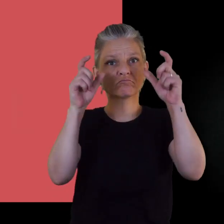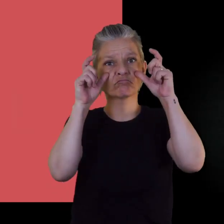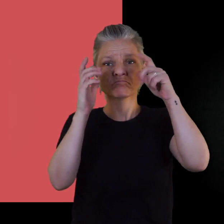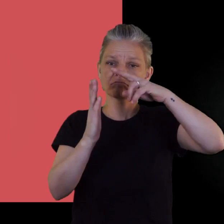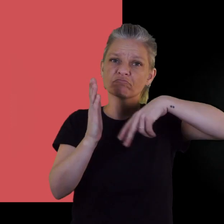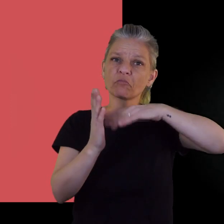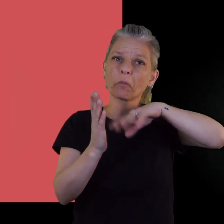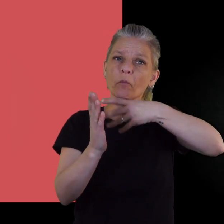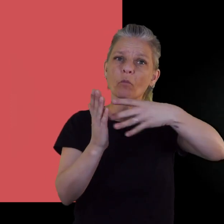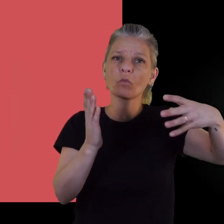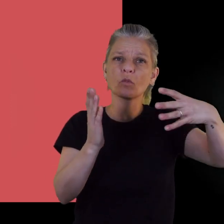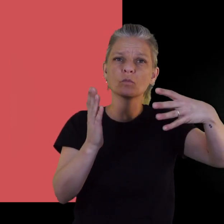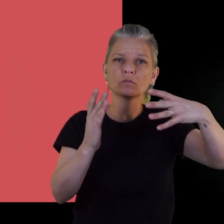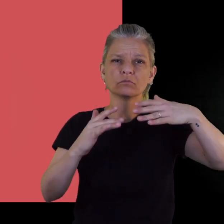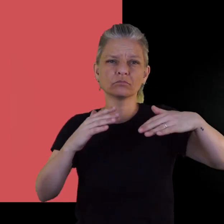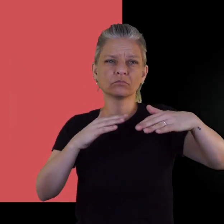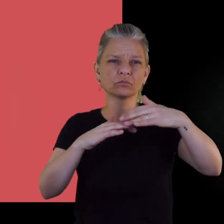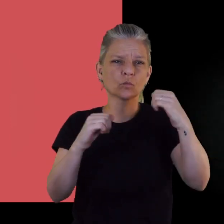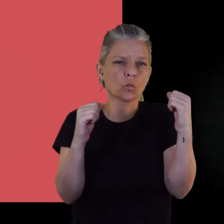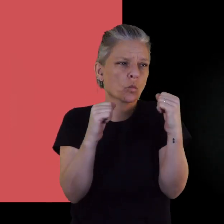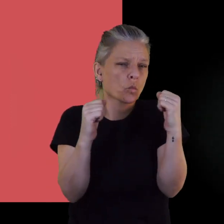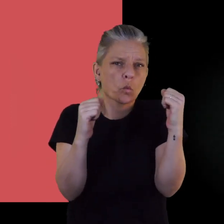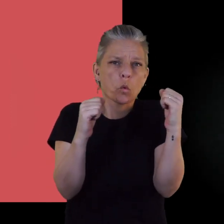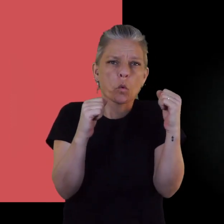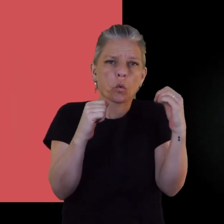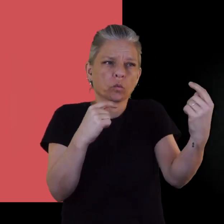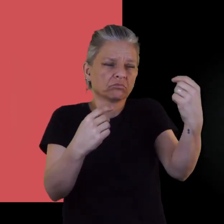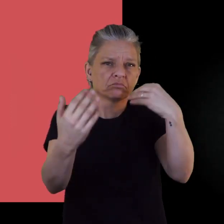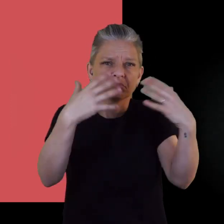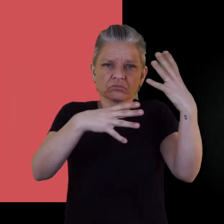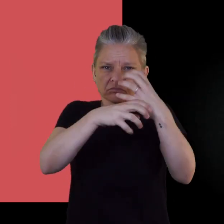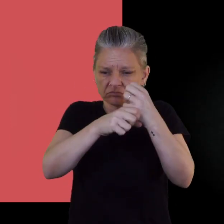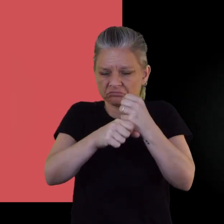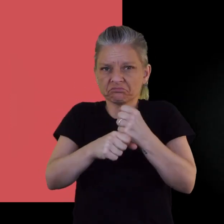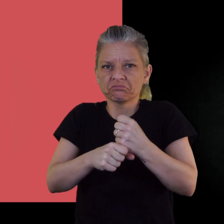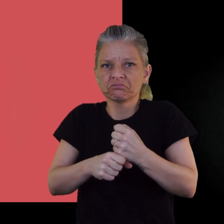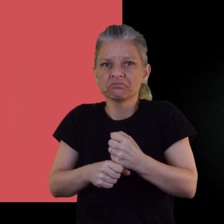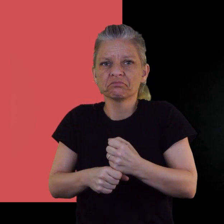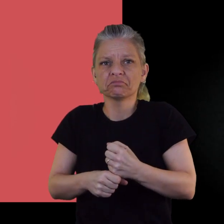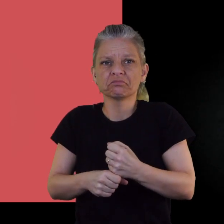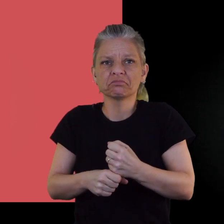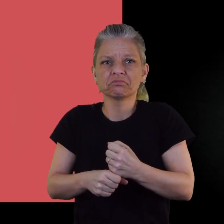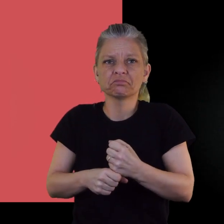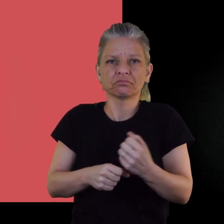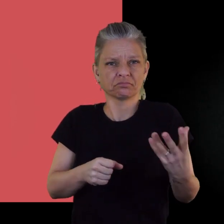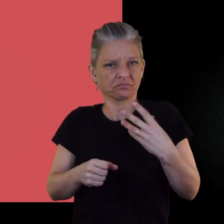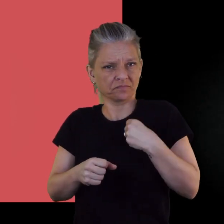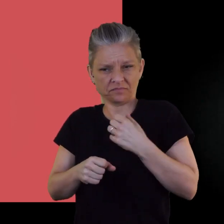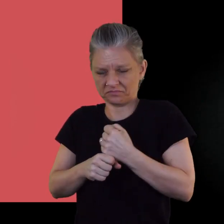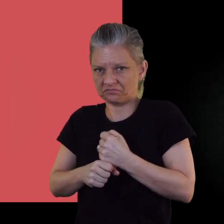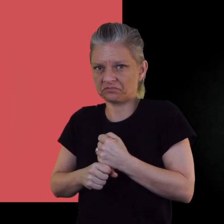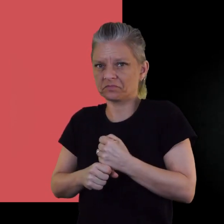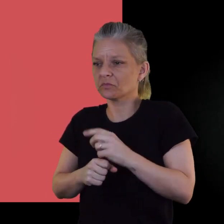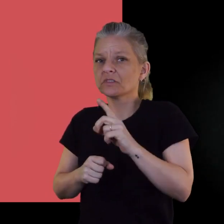Up all night, reading poetry, slowly honing these cold intrusive glaciers, hold them down in place. Go with